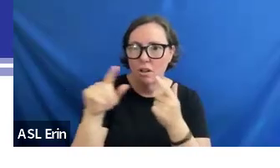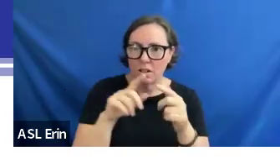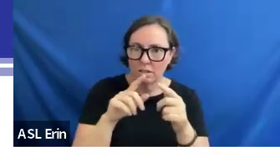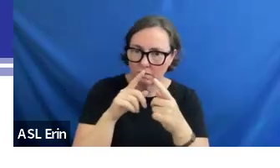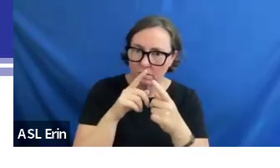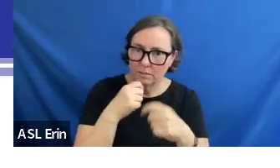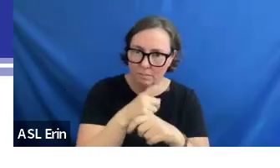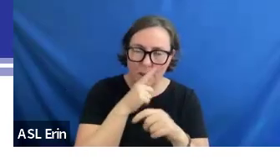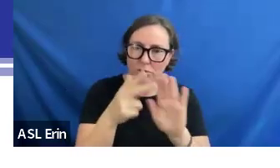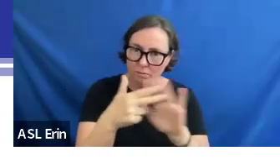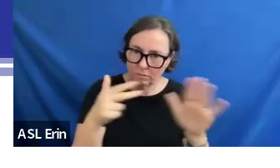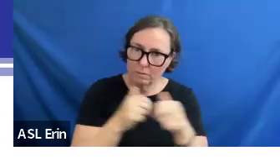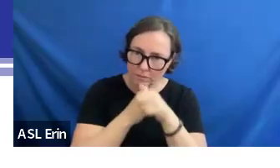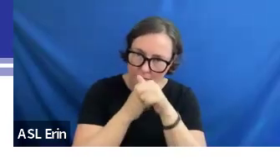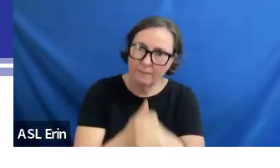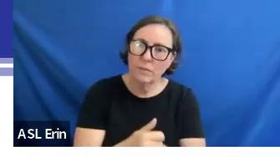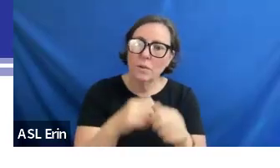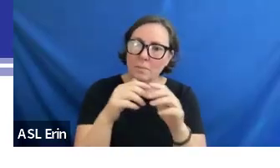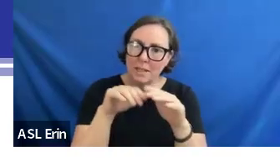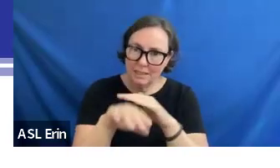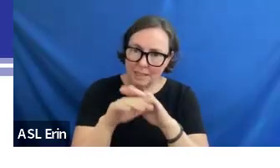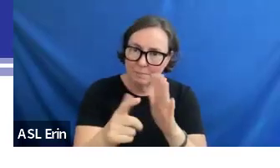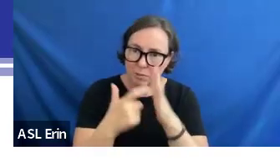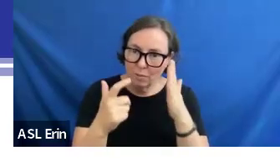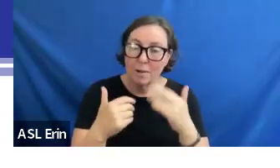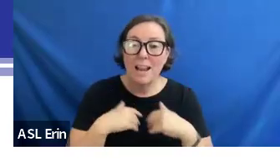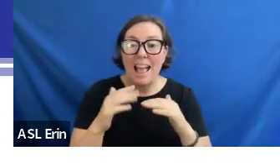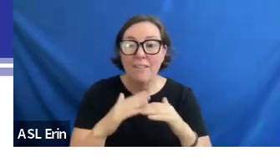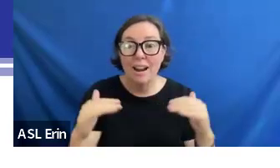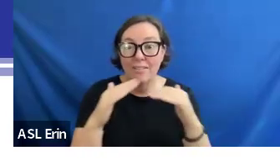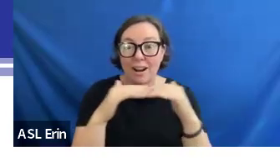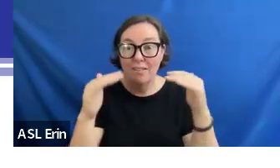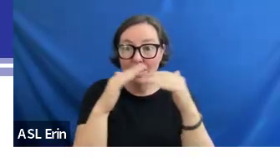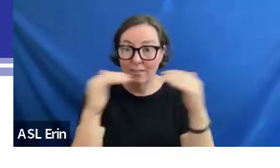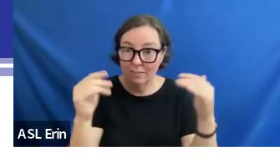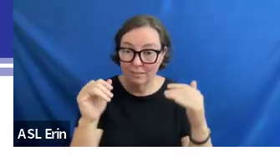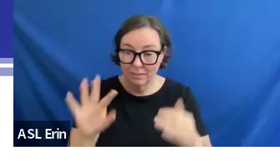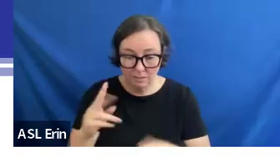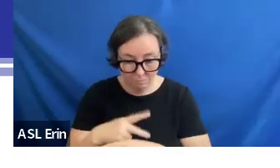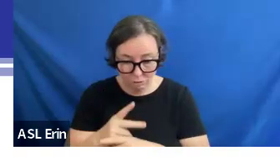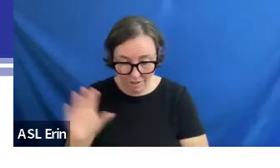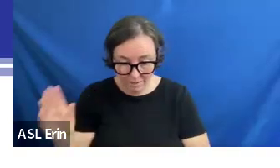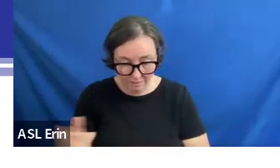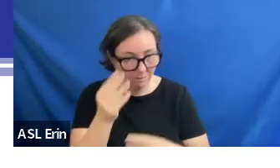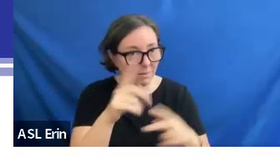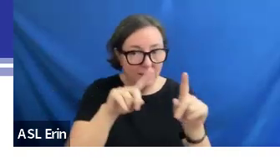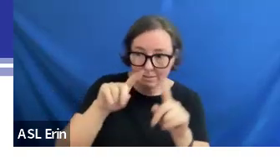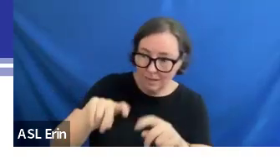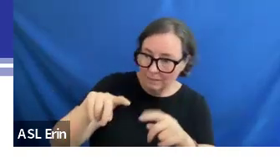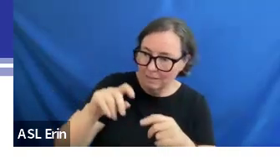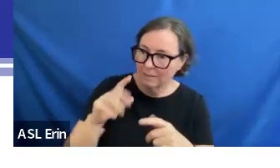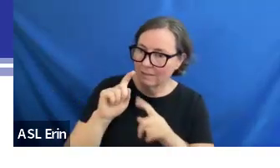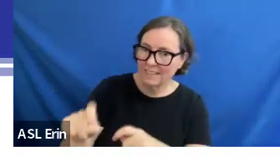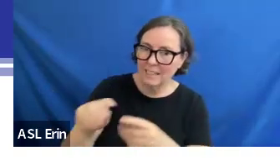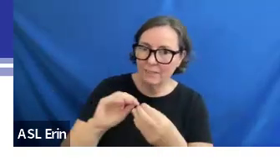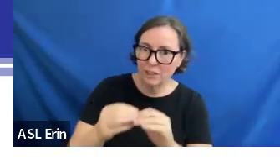achieve accessibility conformance. There are three levels to WCAG: level A, level AA, and level AAA.